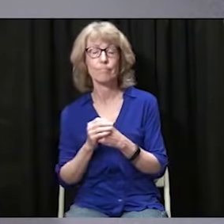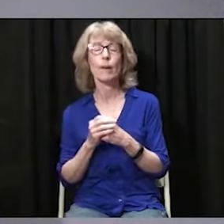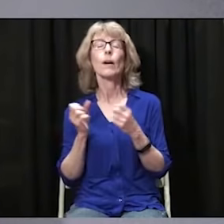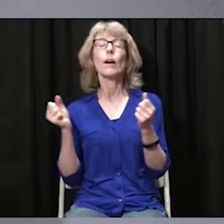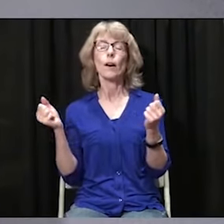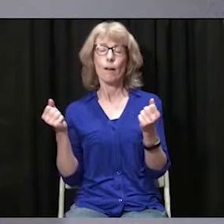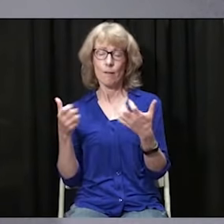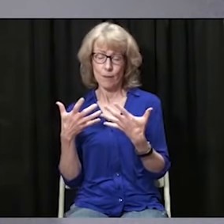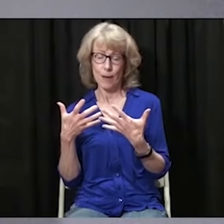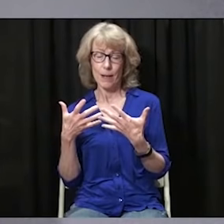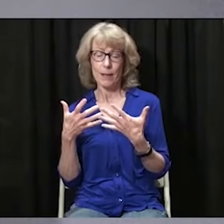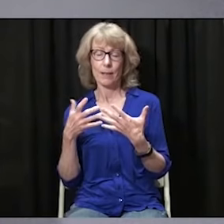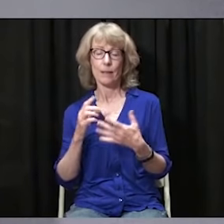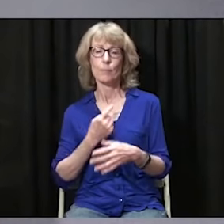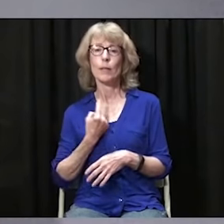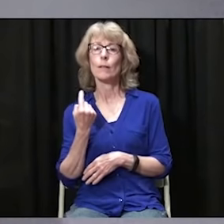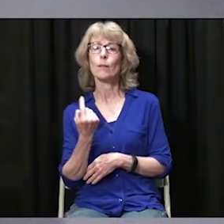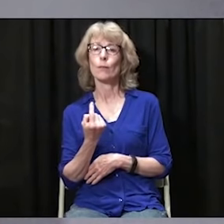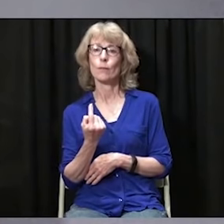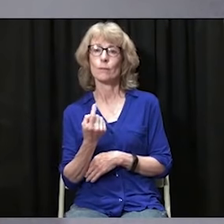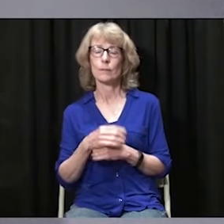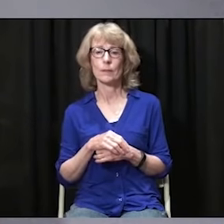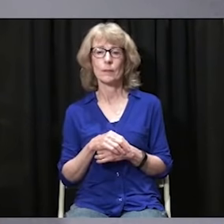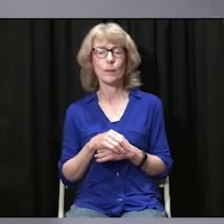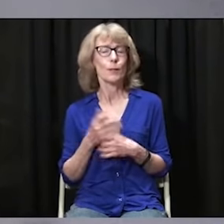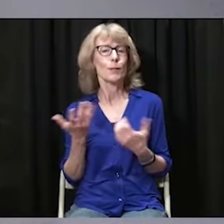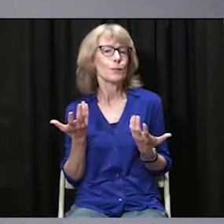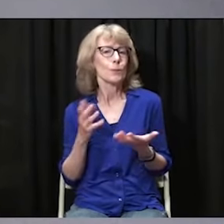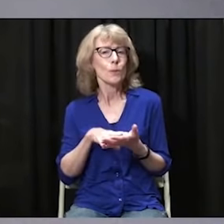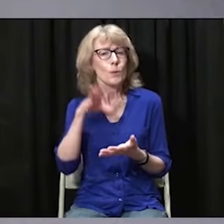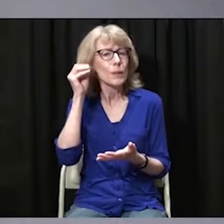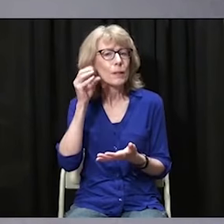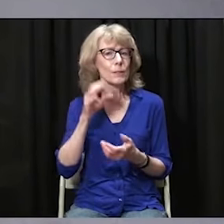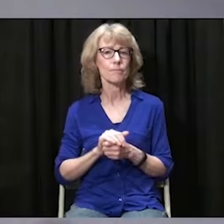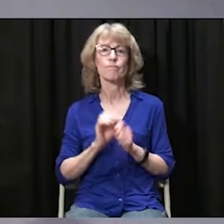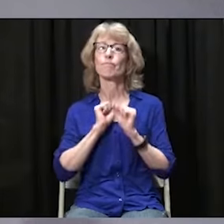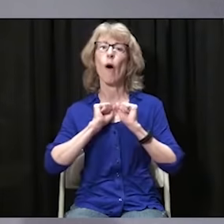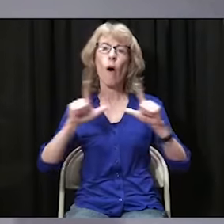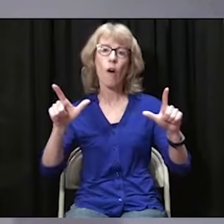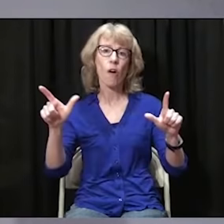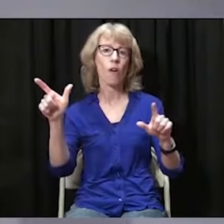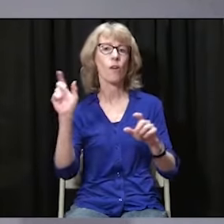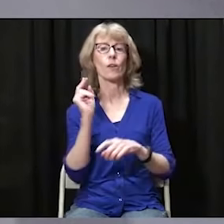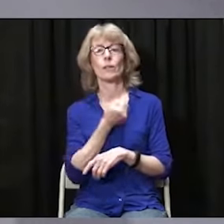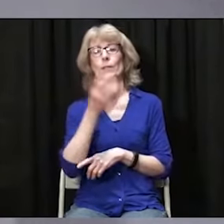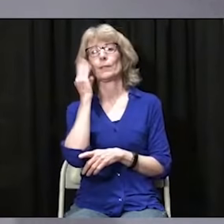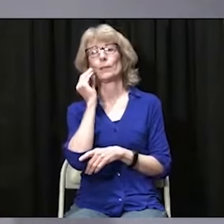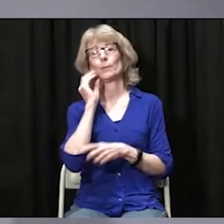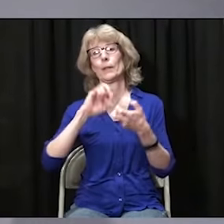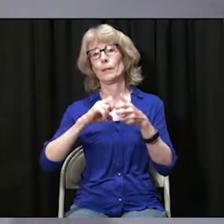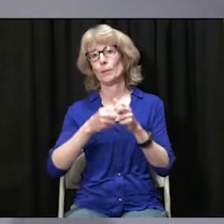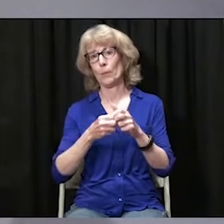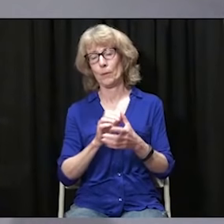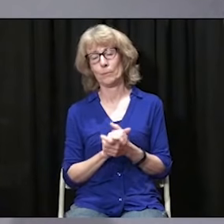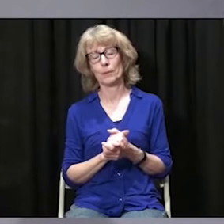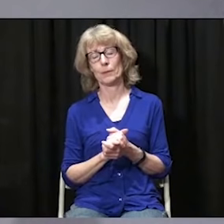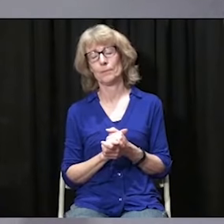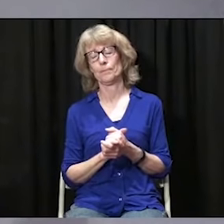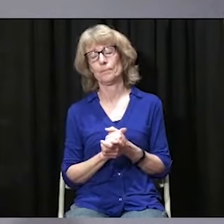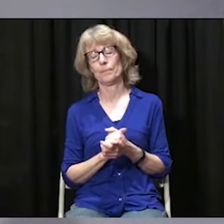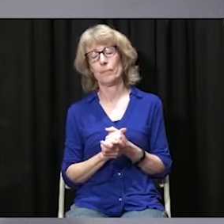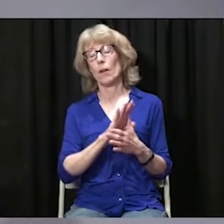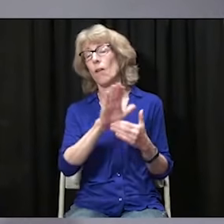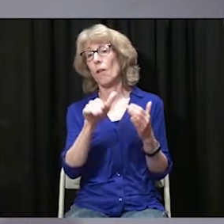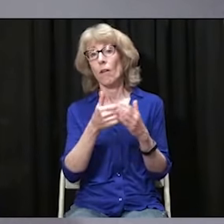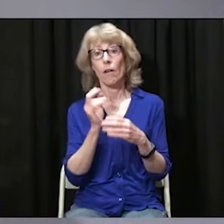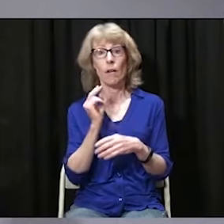And so one of the things we can learn from that is that all of us have problems. I've got problems, you've got problems, we all have problems. And we all want to